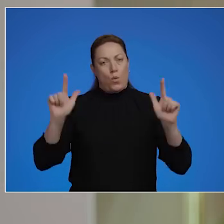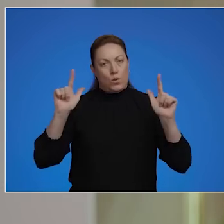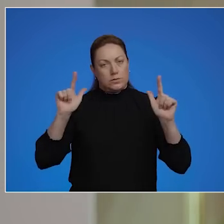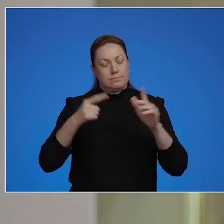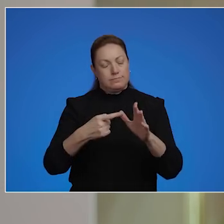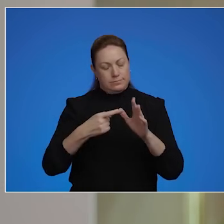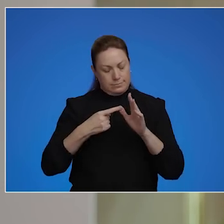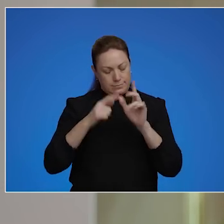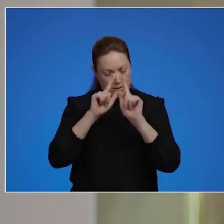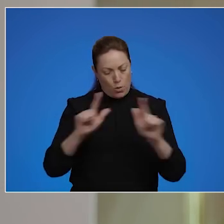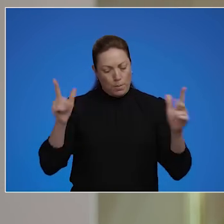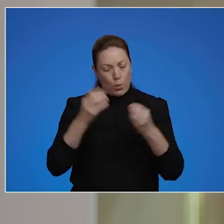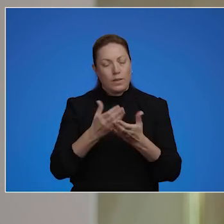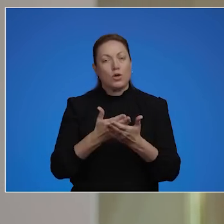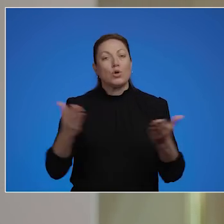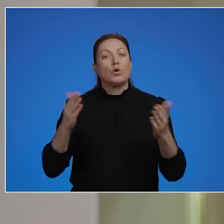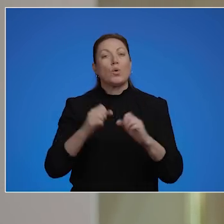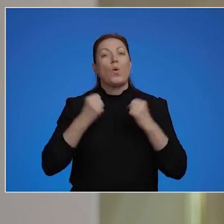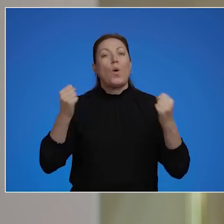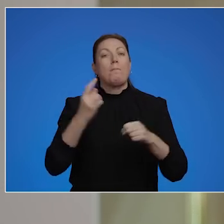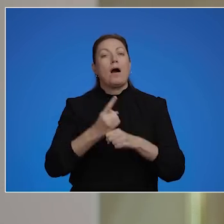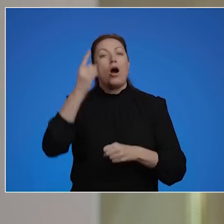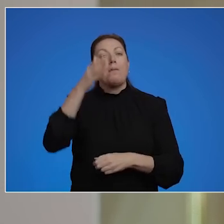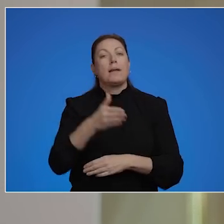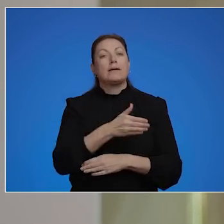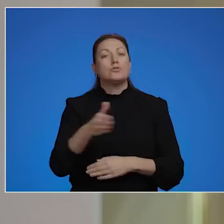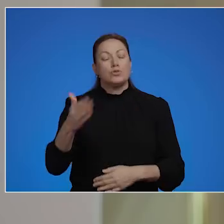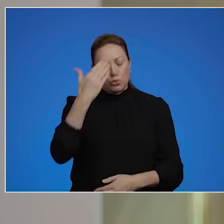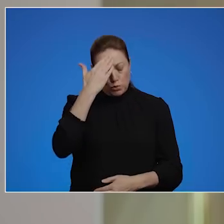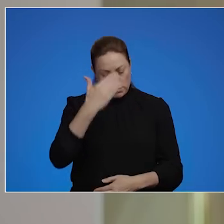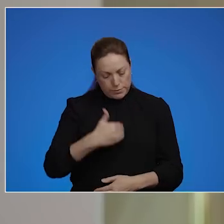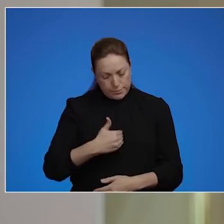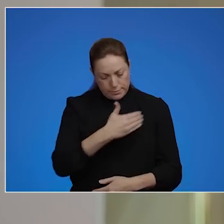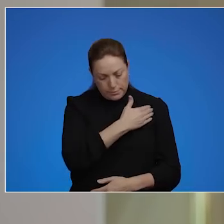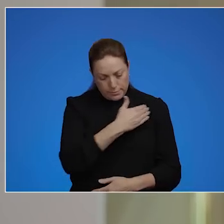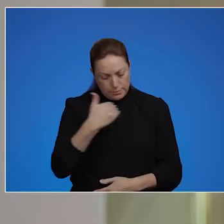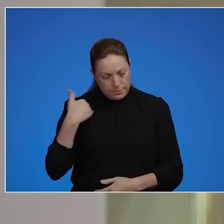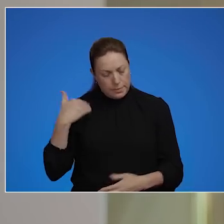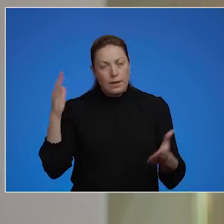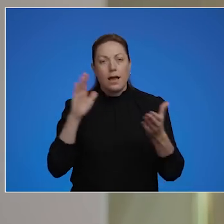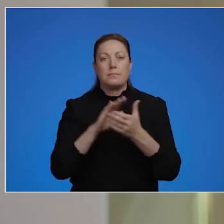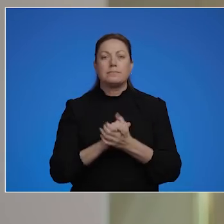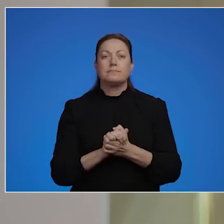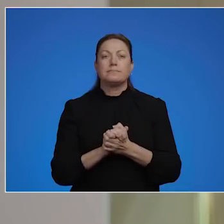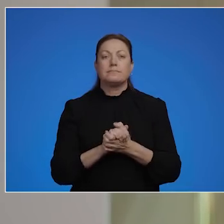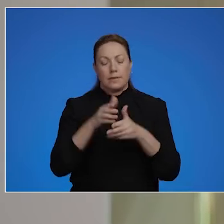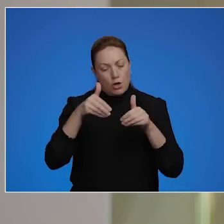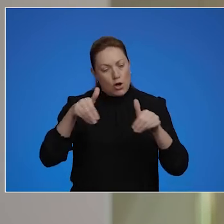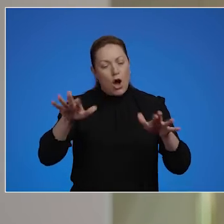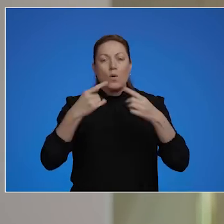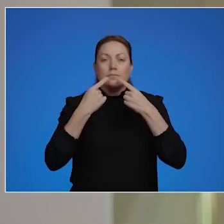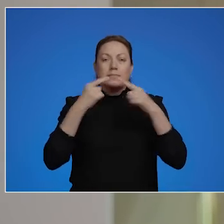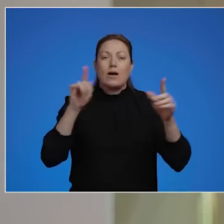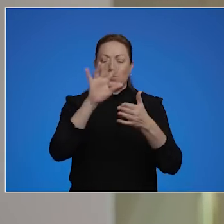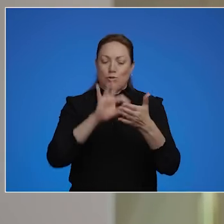May almighty God bless you, the Father and the Son and the Holy Spirit. Amen. Go and announce the